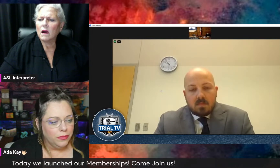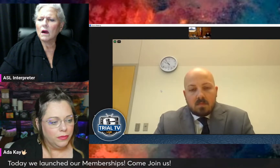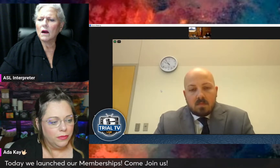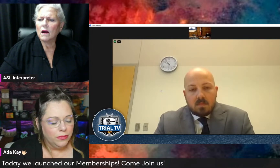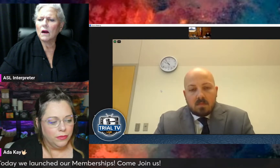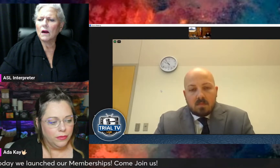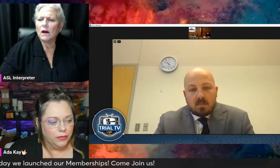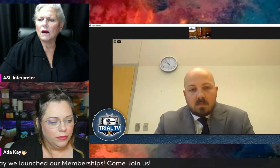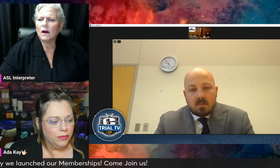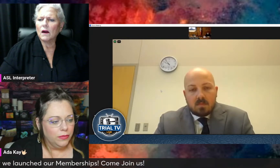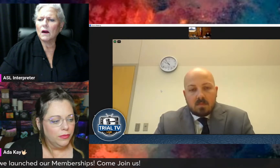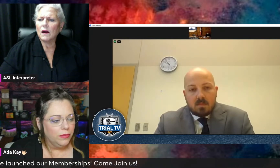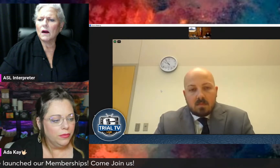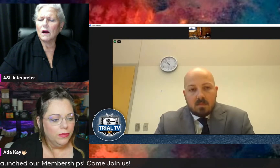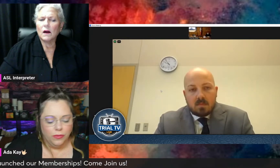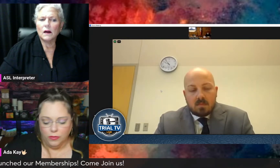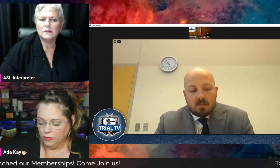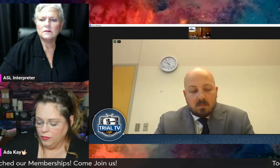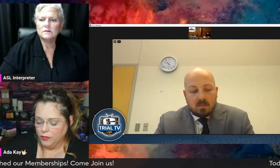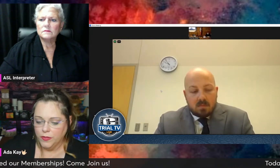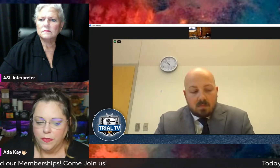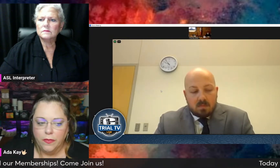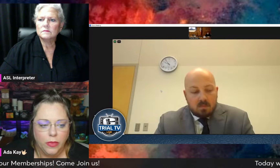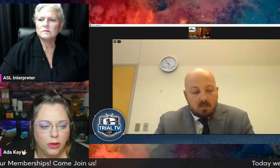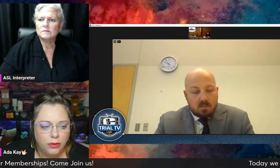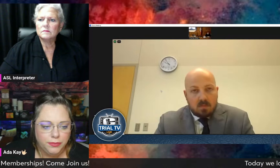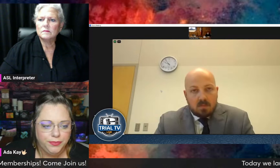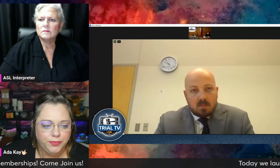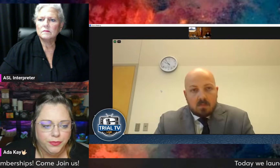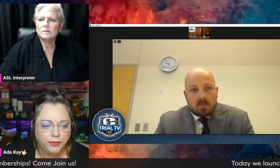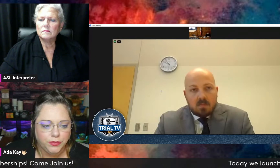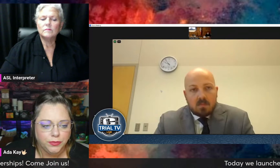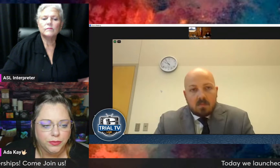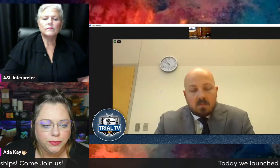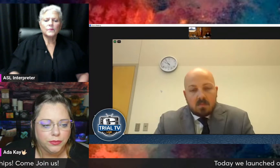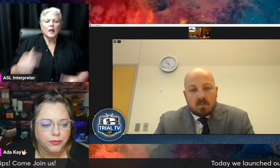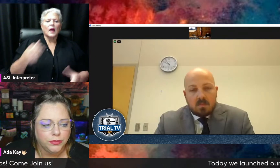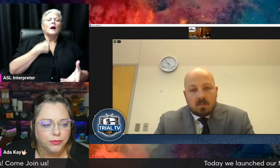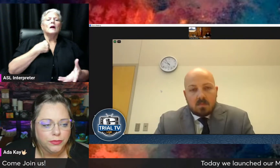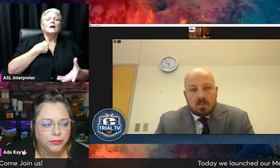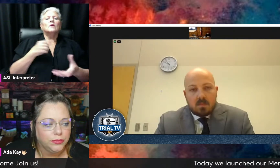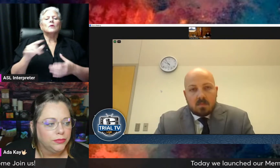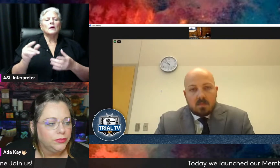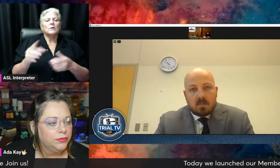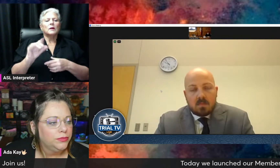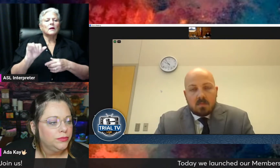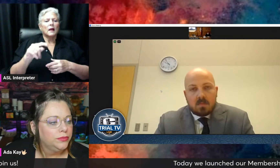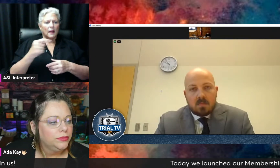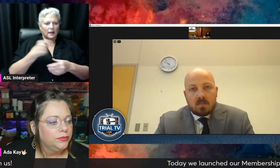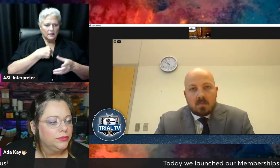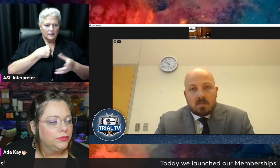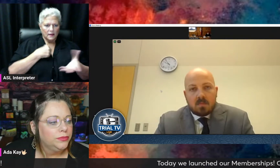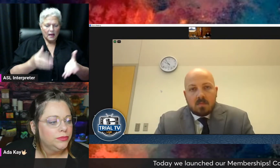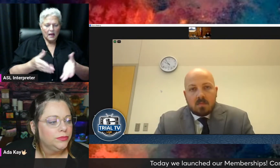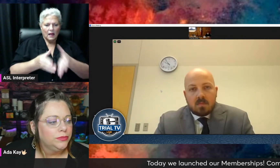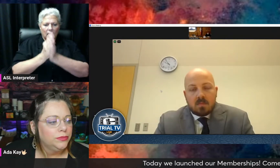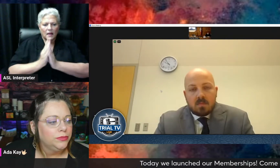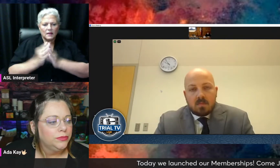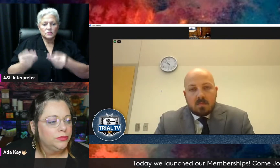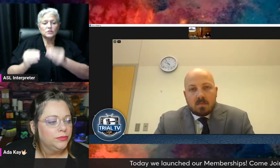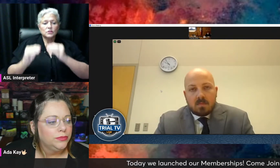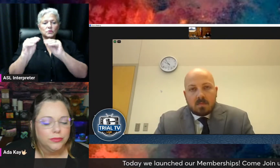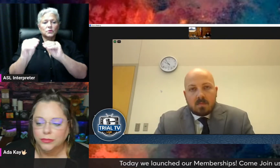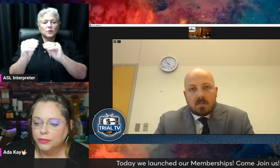to admit his report, Exhibit 33. Any objection? No, Your Honor. 33 is also admitted.